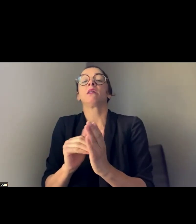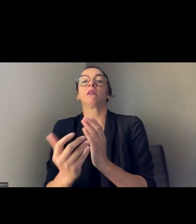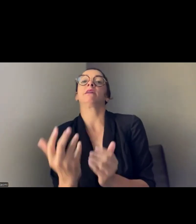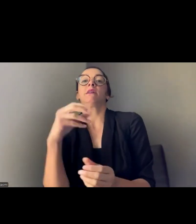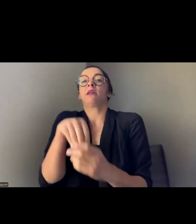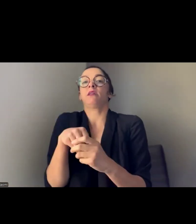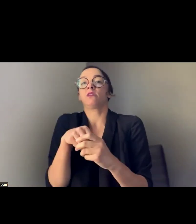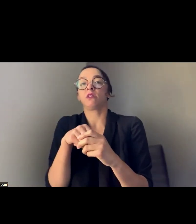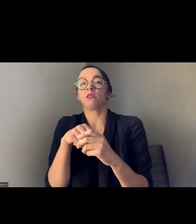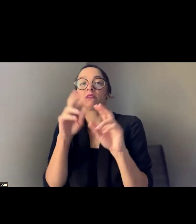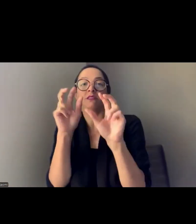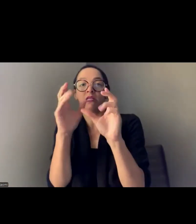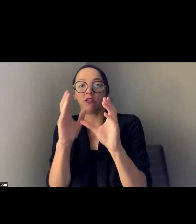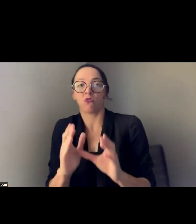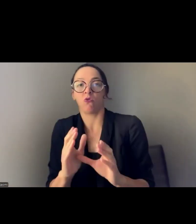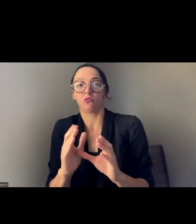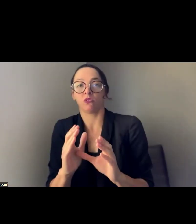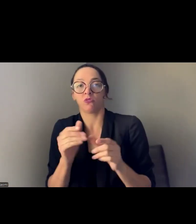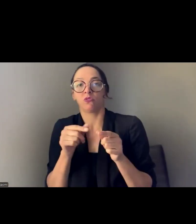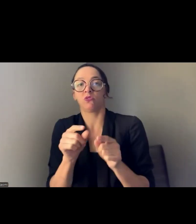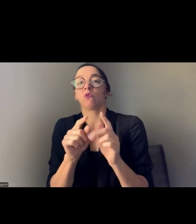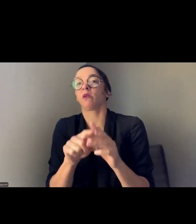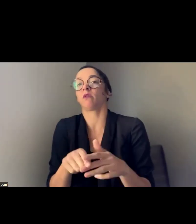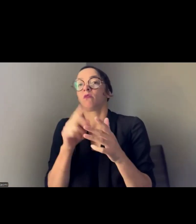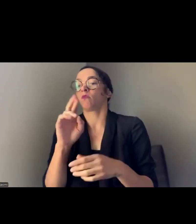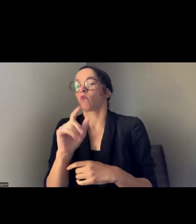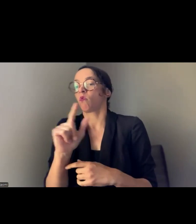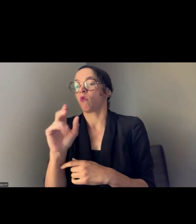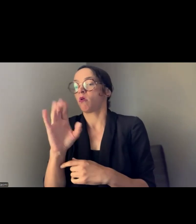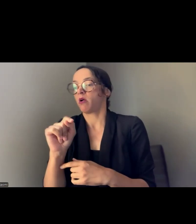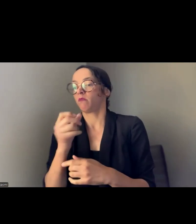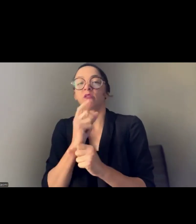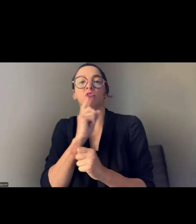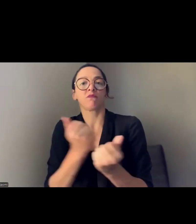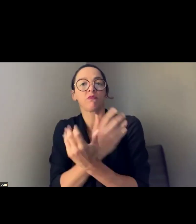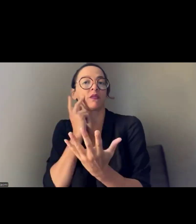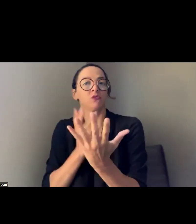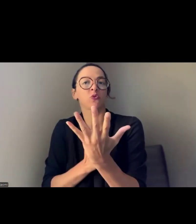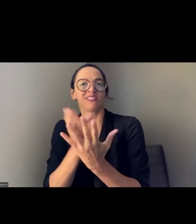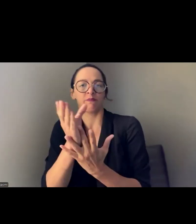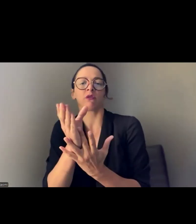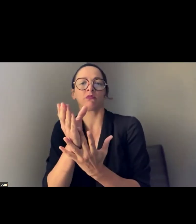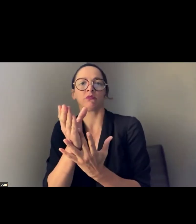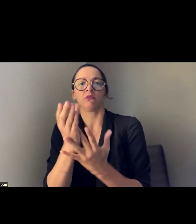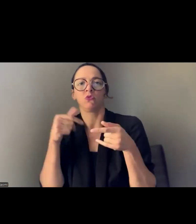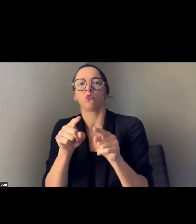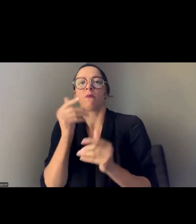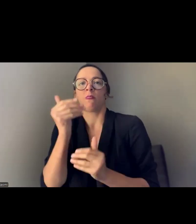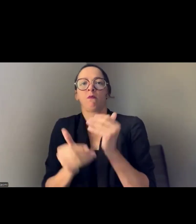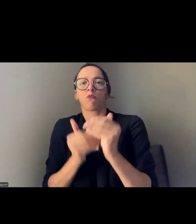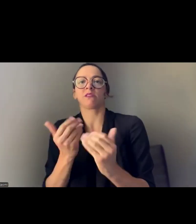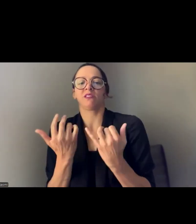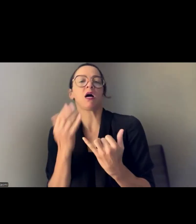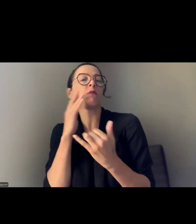the the quality measures ensure transparency throughout the process. So we're going to transition